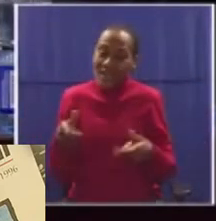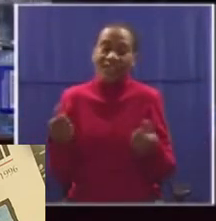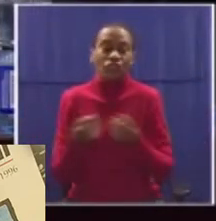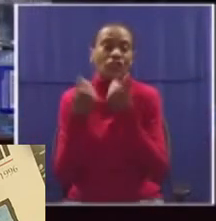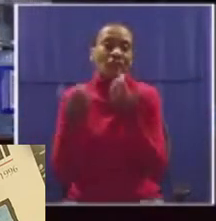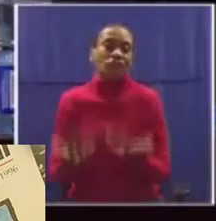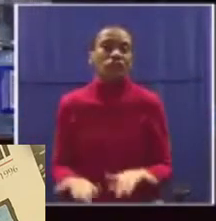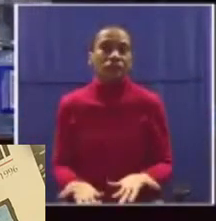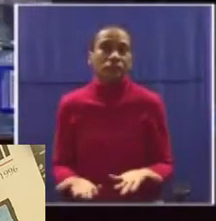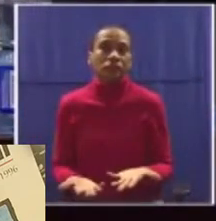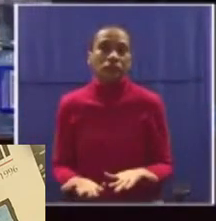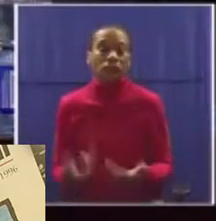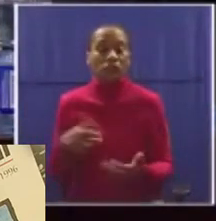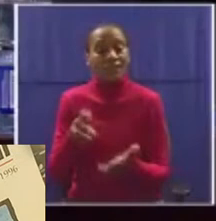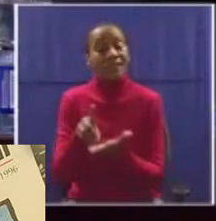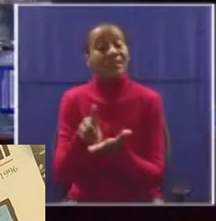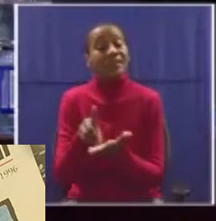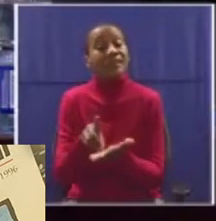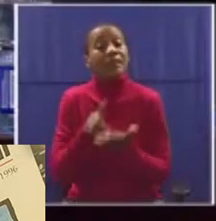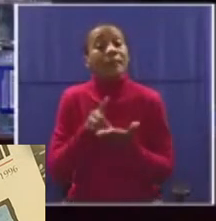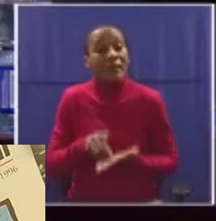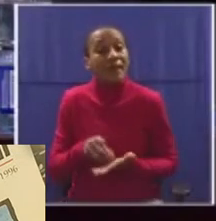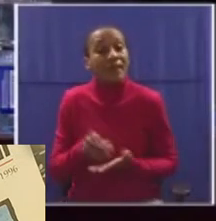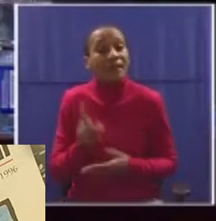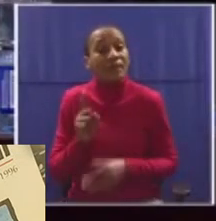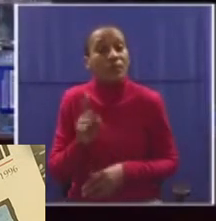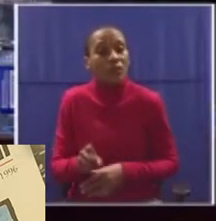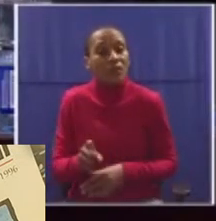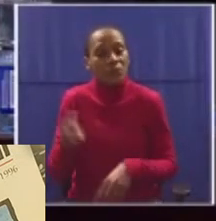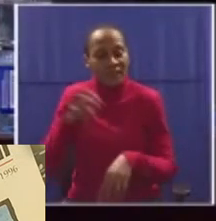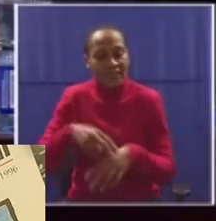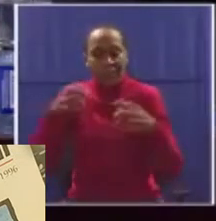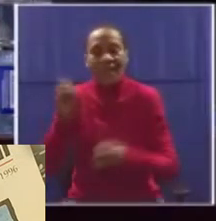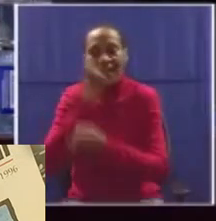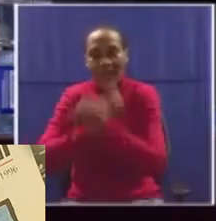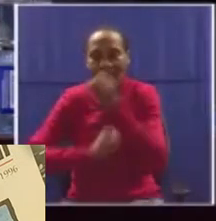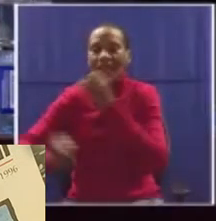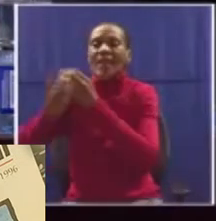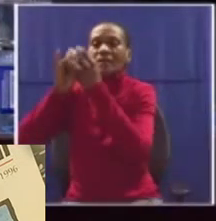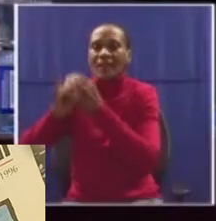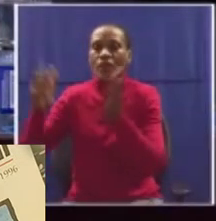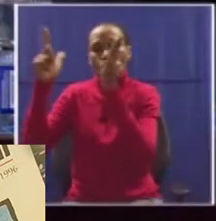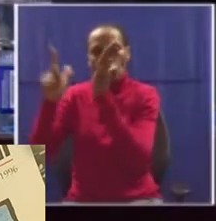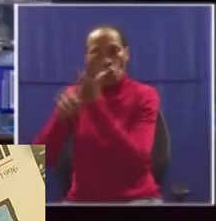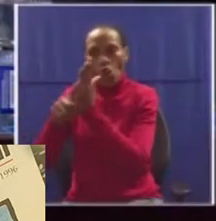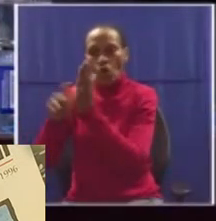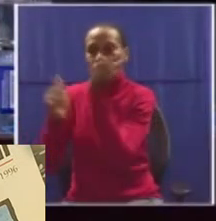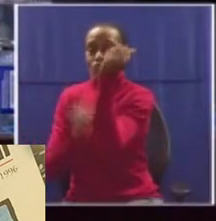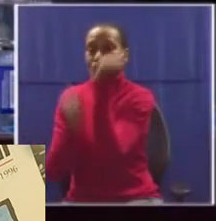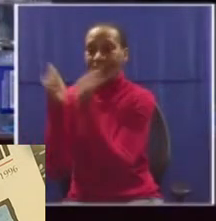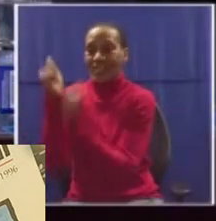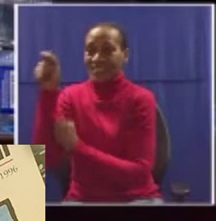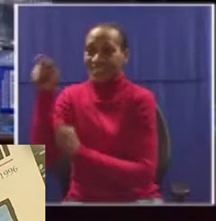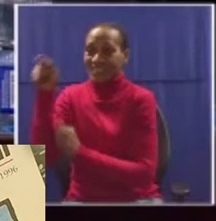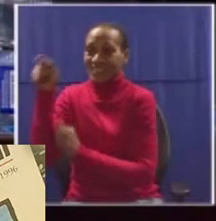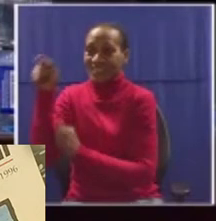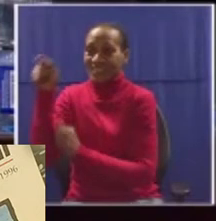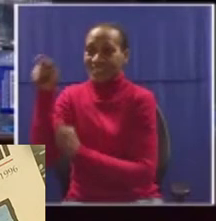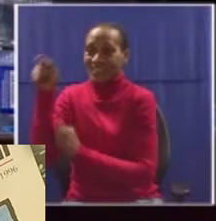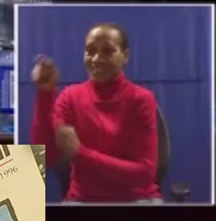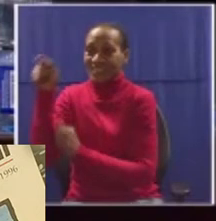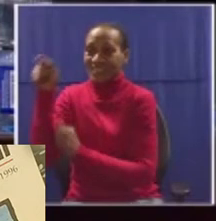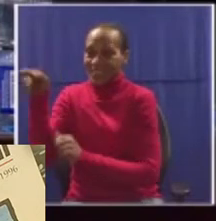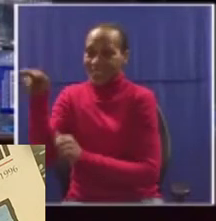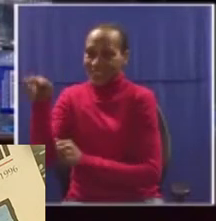challenge demanding the creation of an independent legislative body to help you